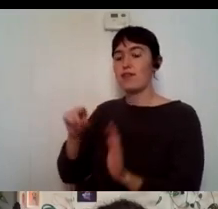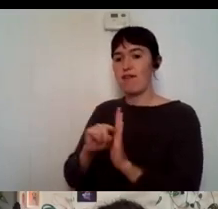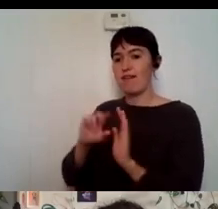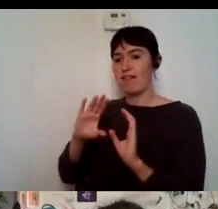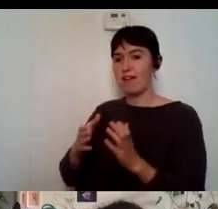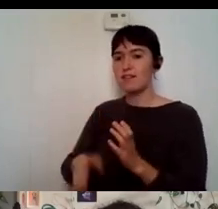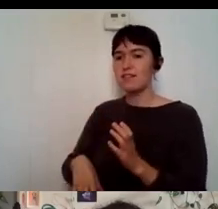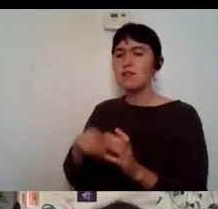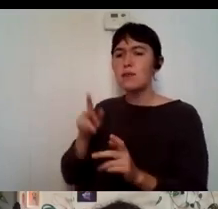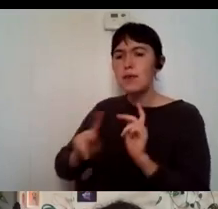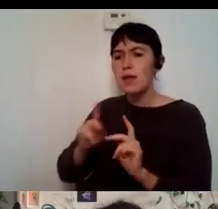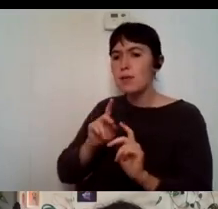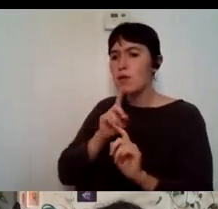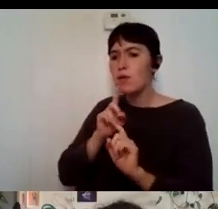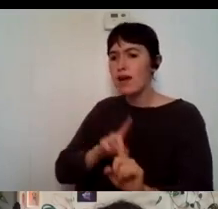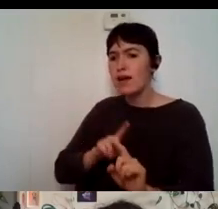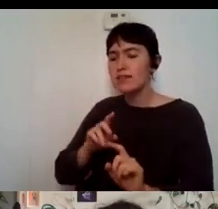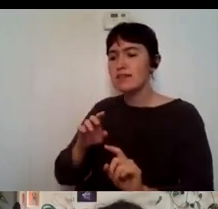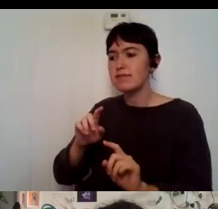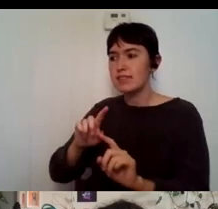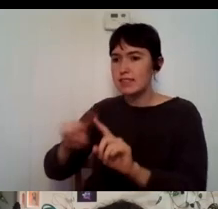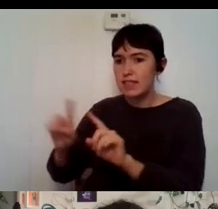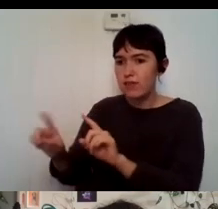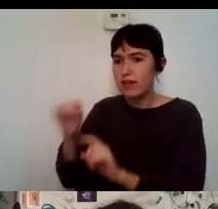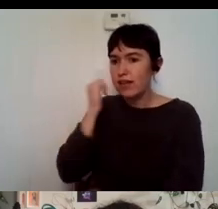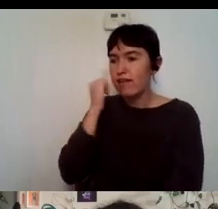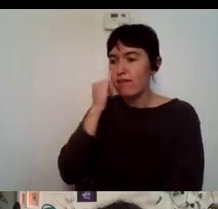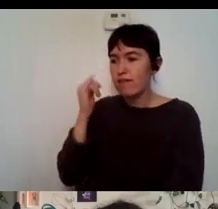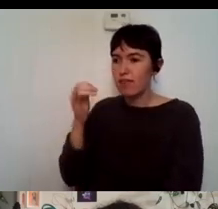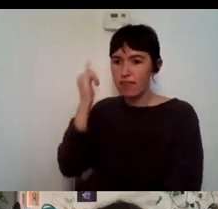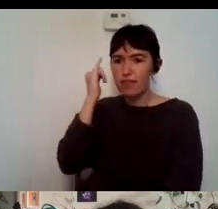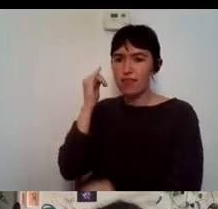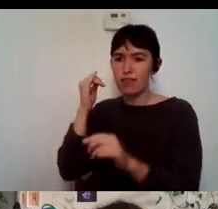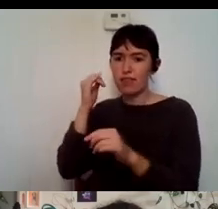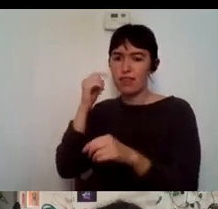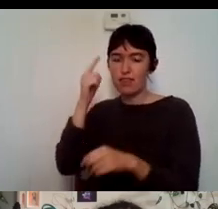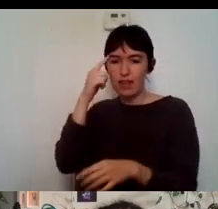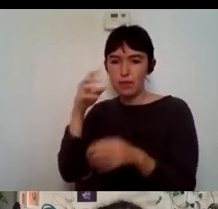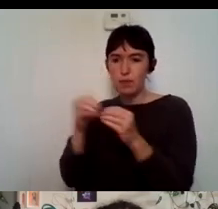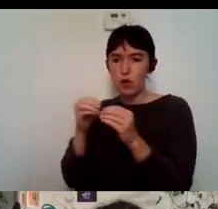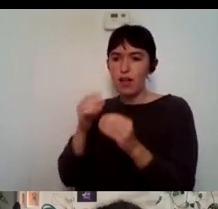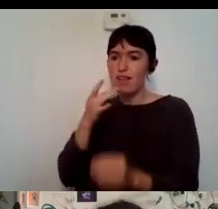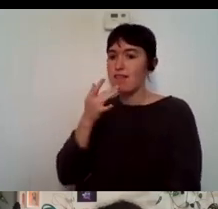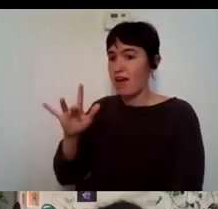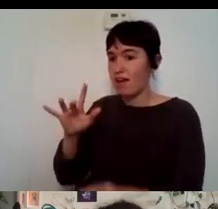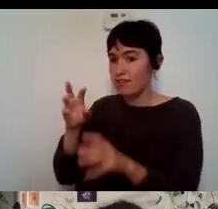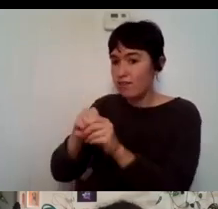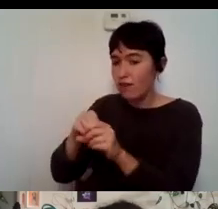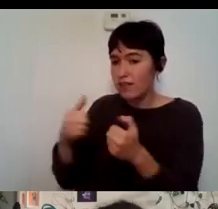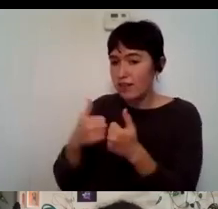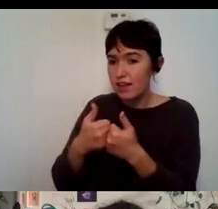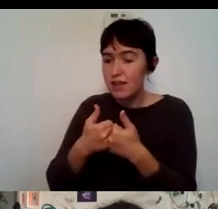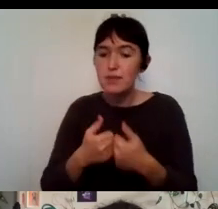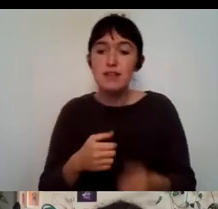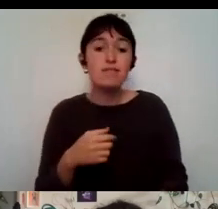game? Yeah, that's a great question. So we're actually studying that as well. And I'll let you into a little secret in